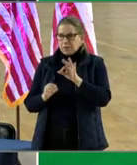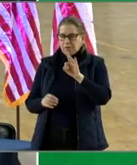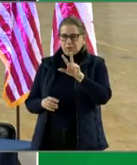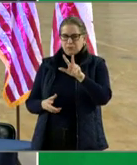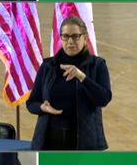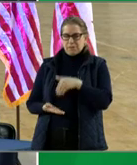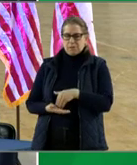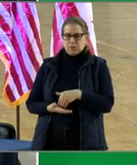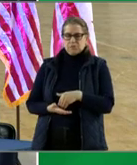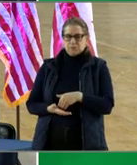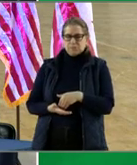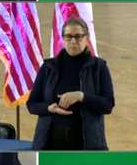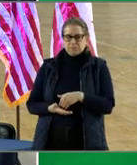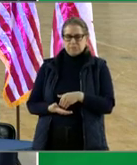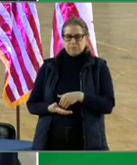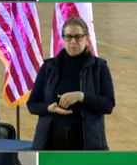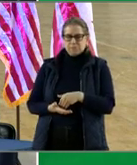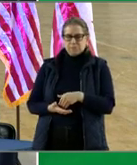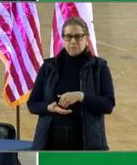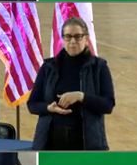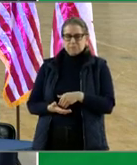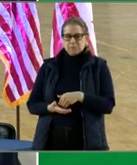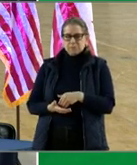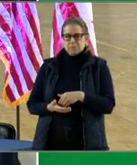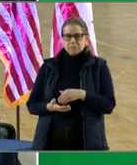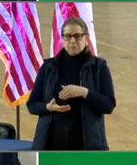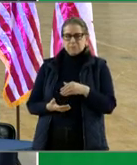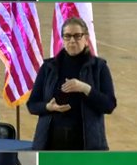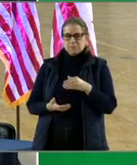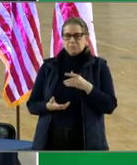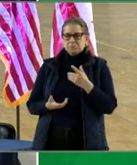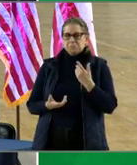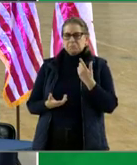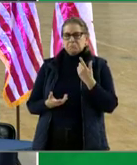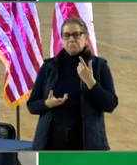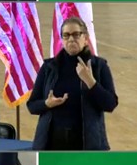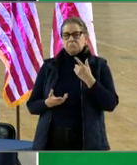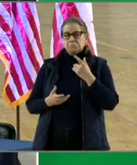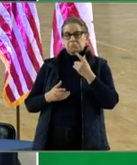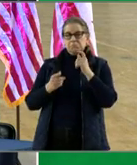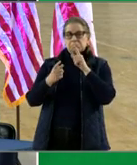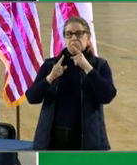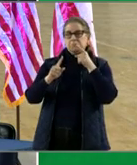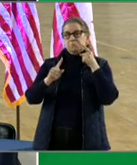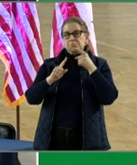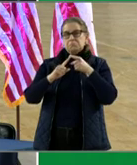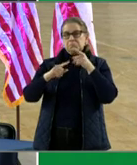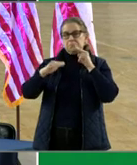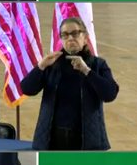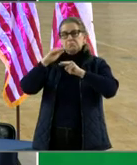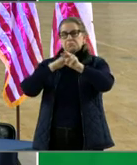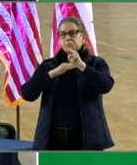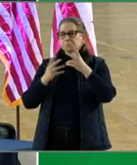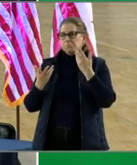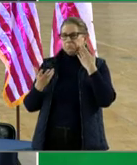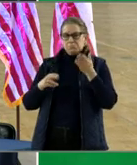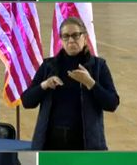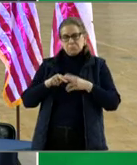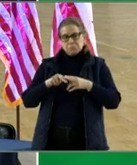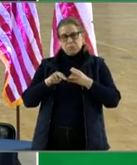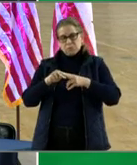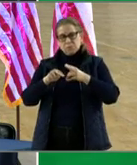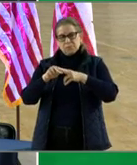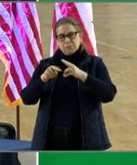with the peak hospitalizations. So that's showing peak hospitalization. No, this is showing the estimated actual case